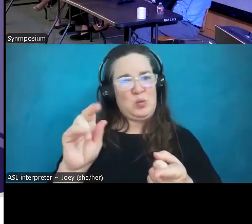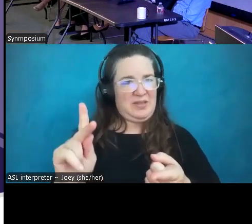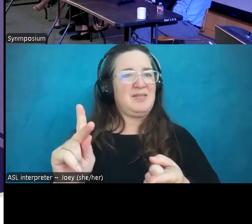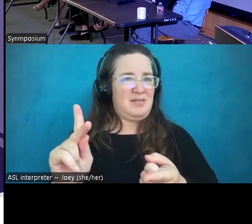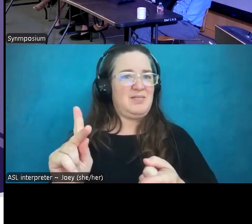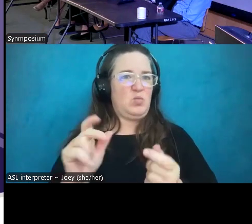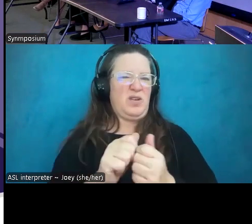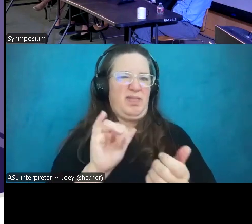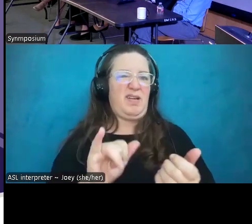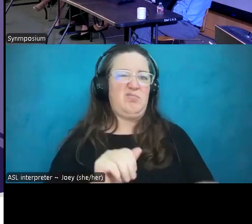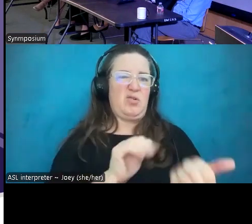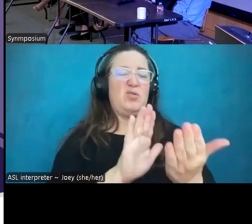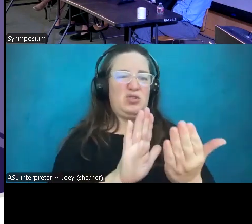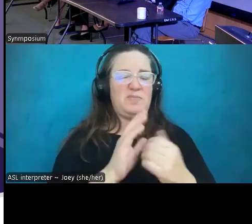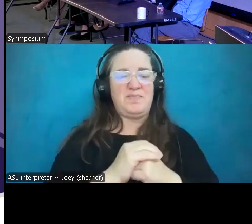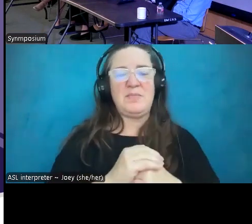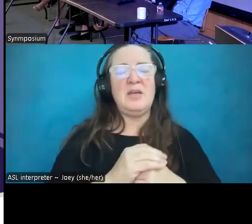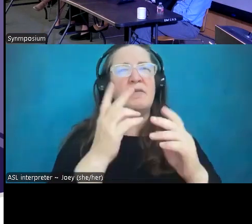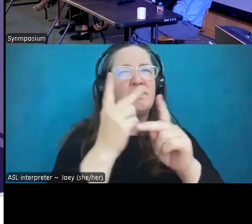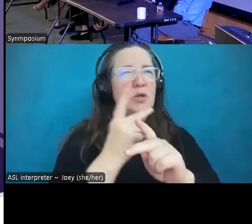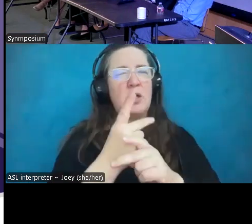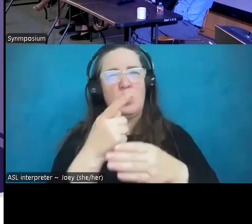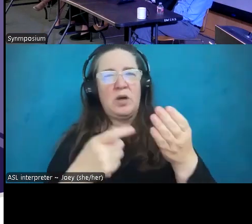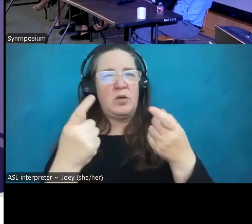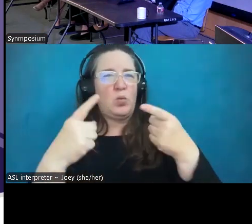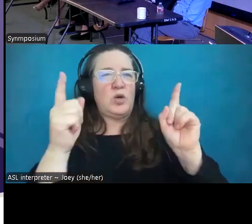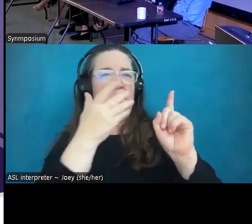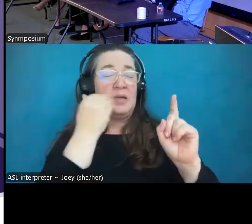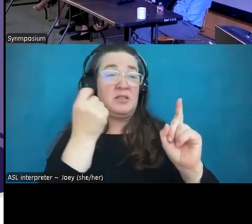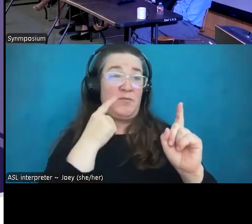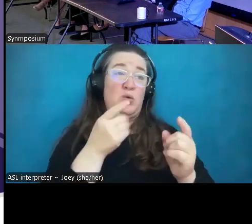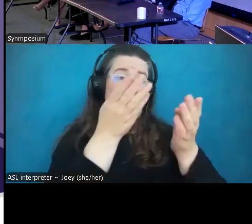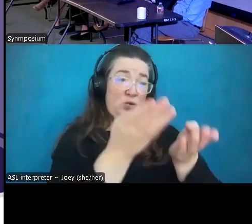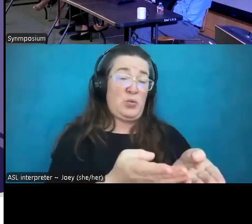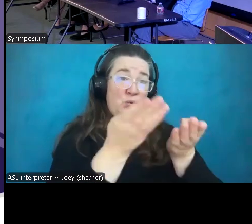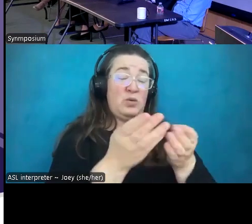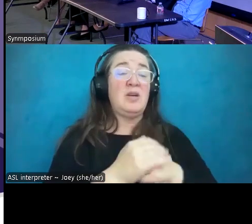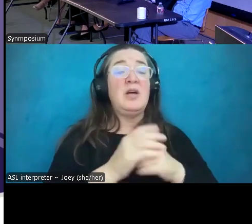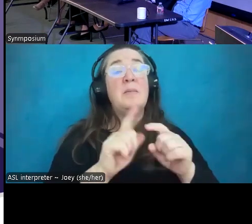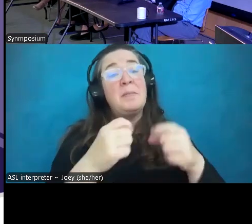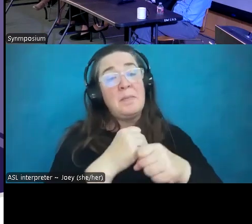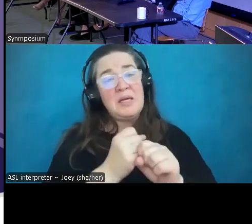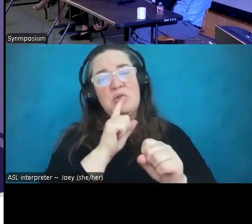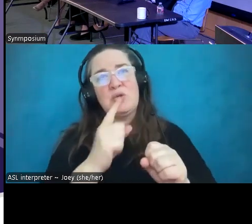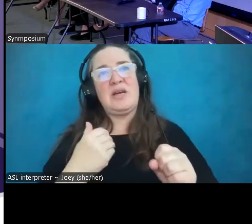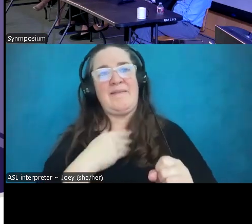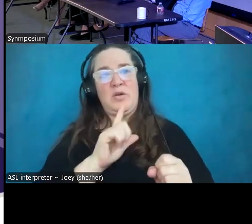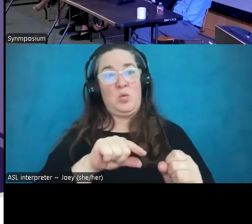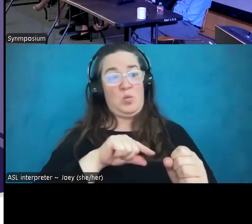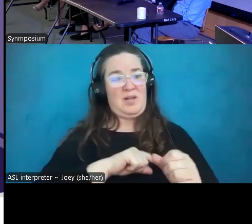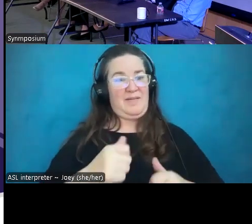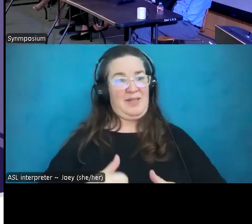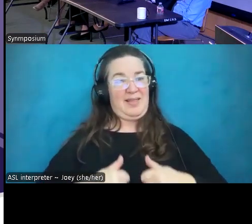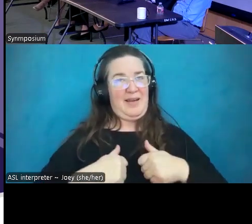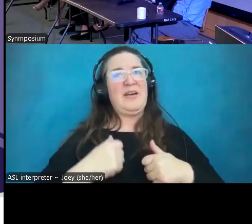work for you. But making sure that there's some quality of life and something you're doing for yourself that